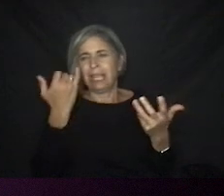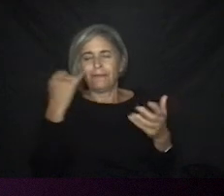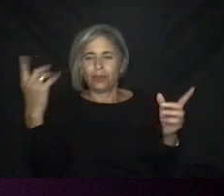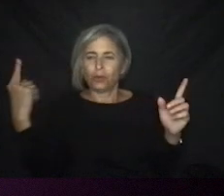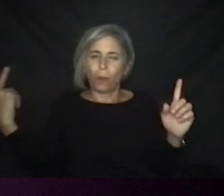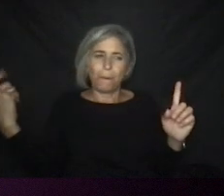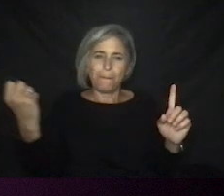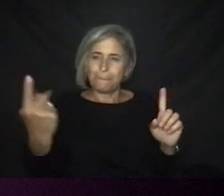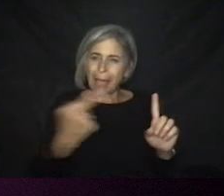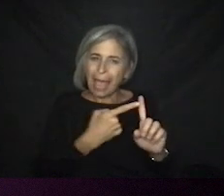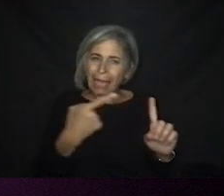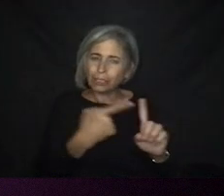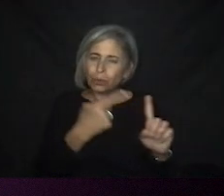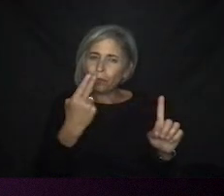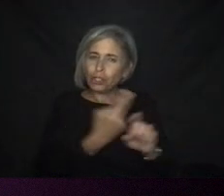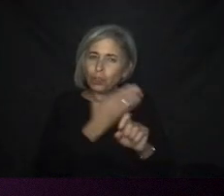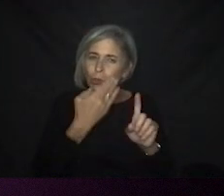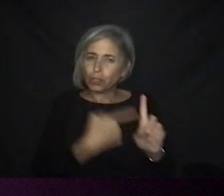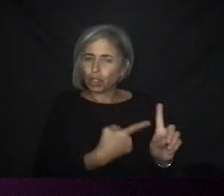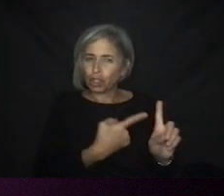it to the user,